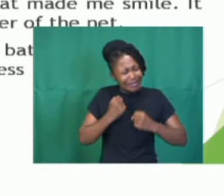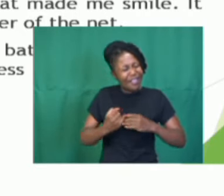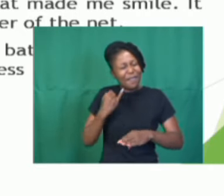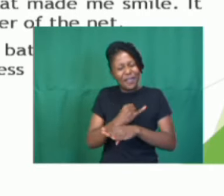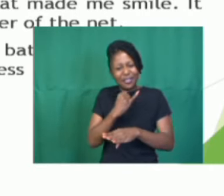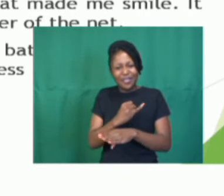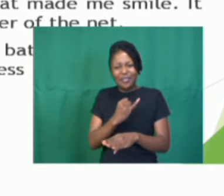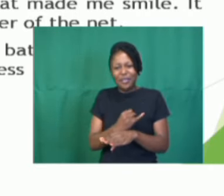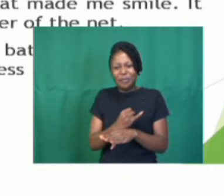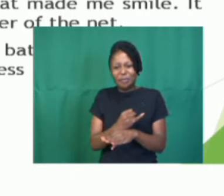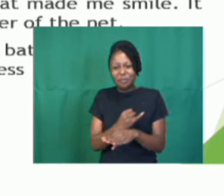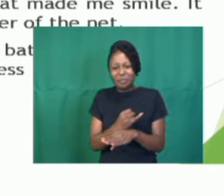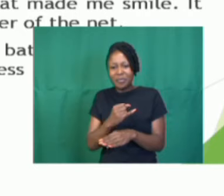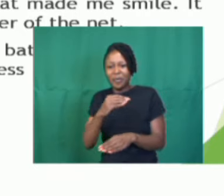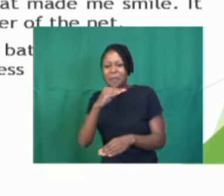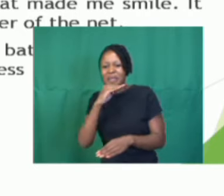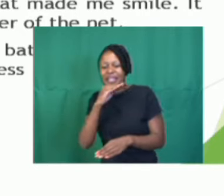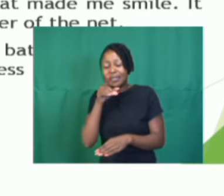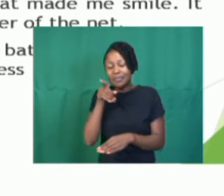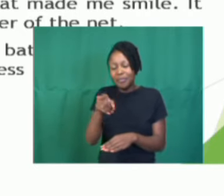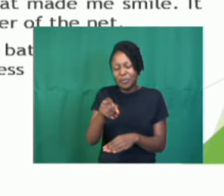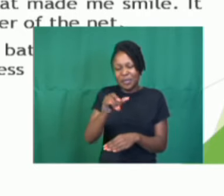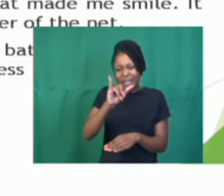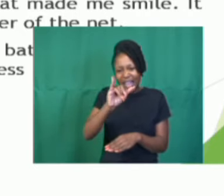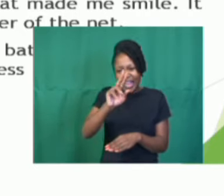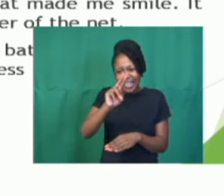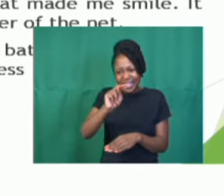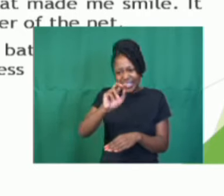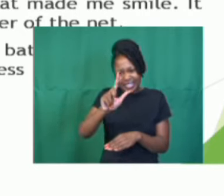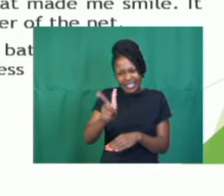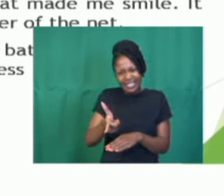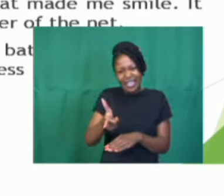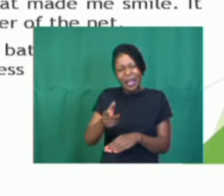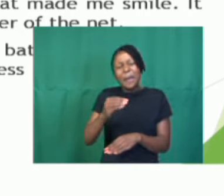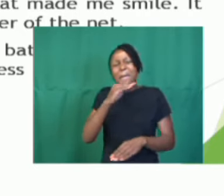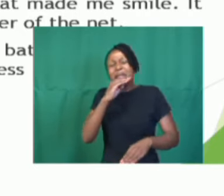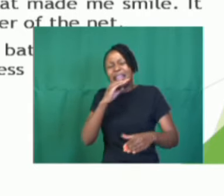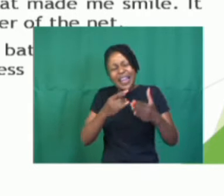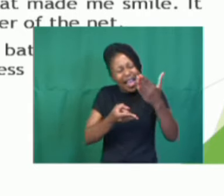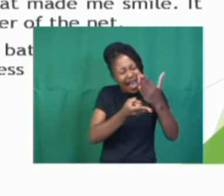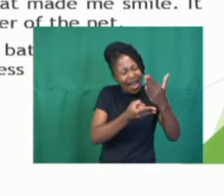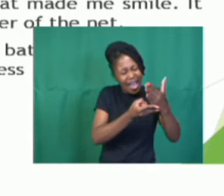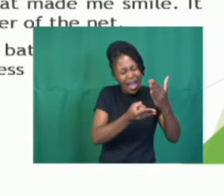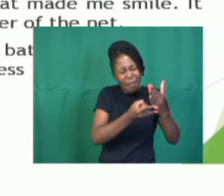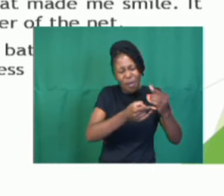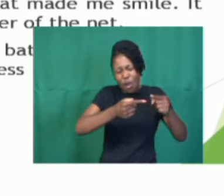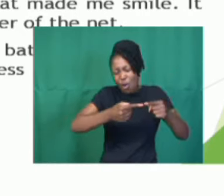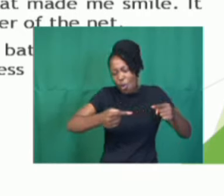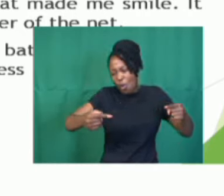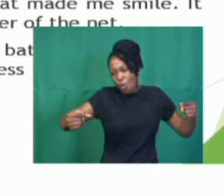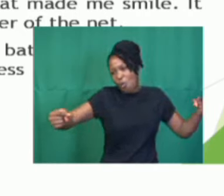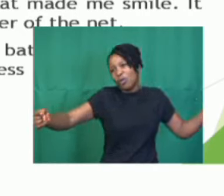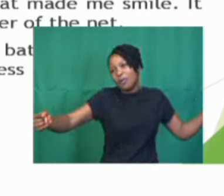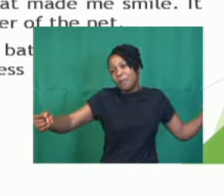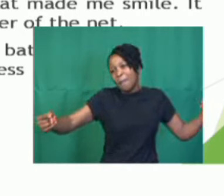the gerund there, ing, is giving us an idea that it is going to be quite a longer sentence. So we should expect